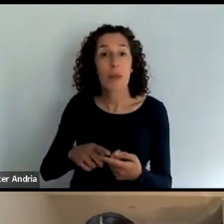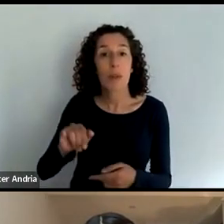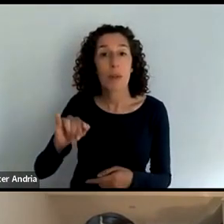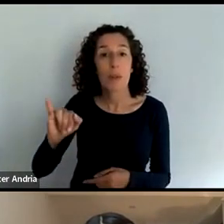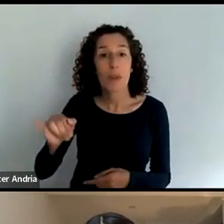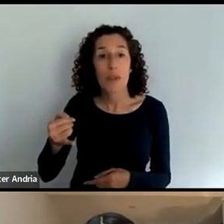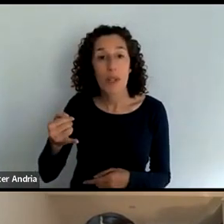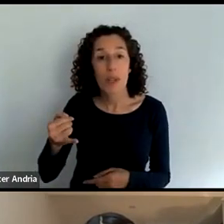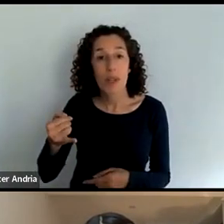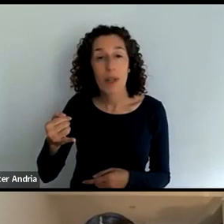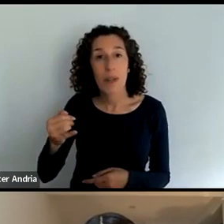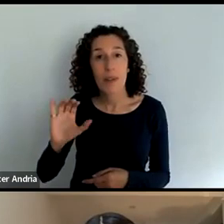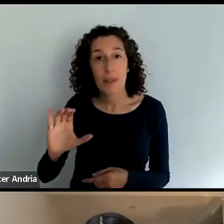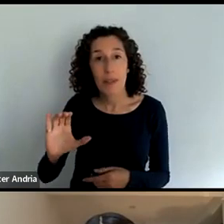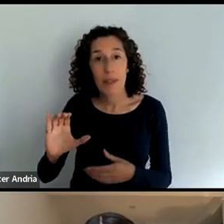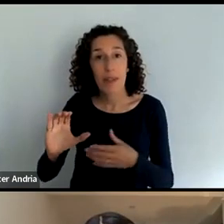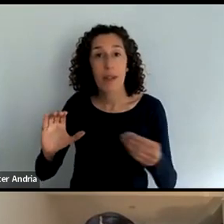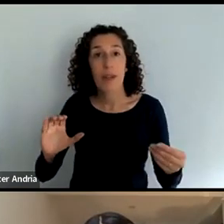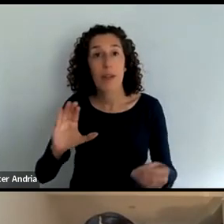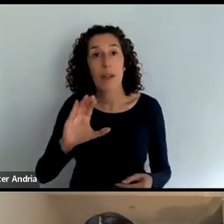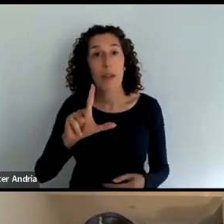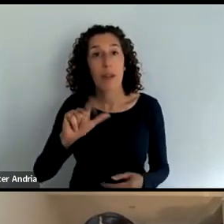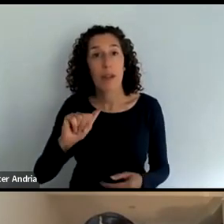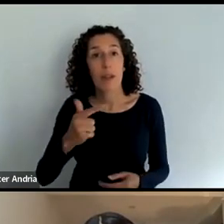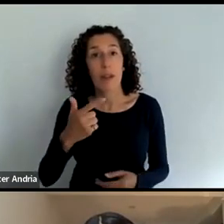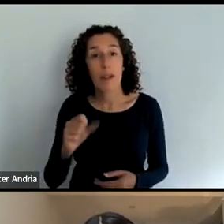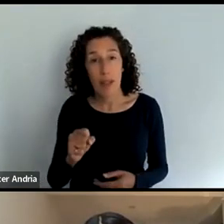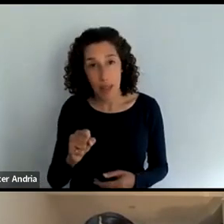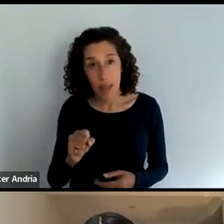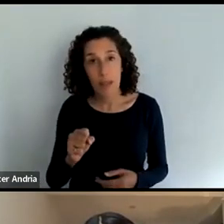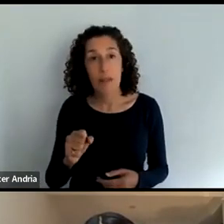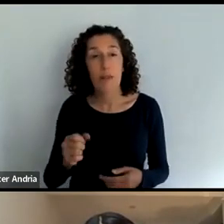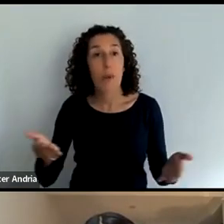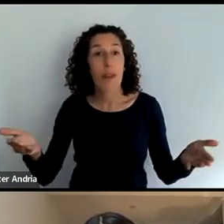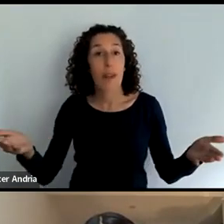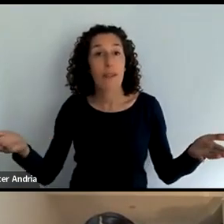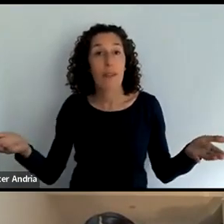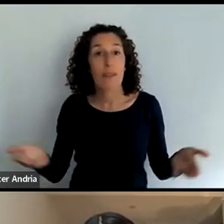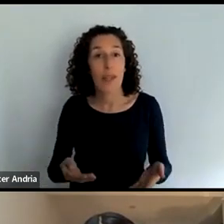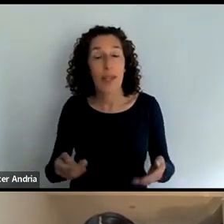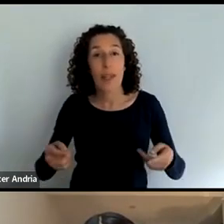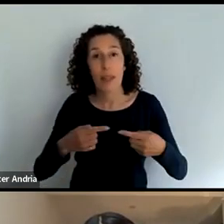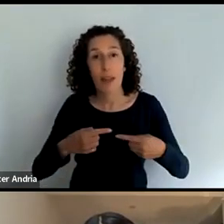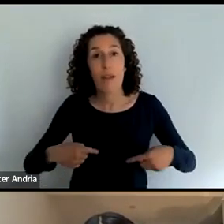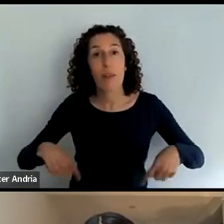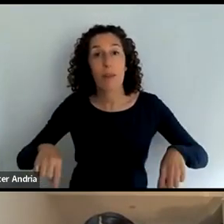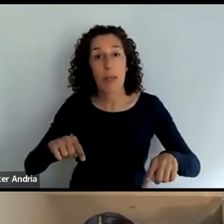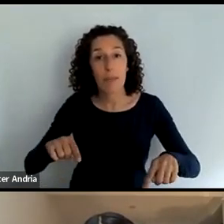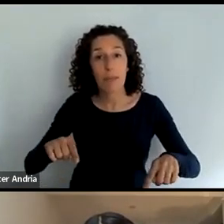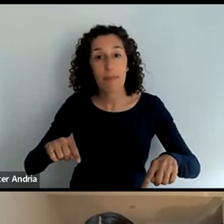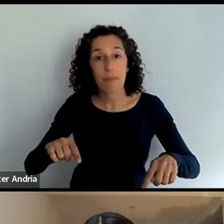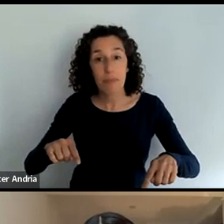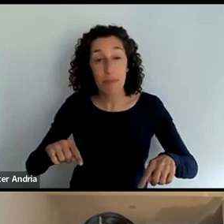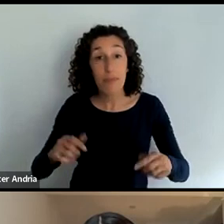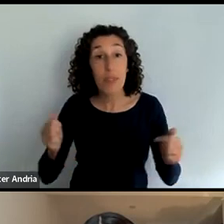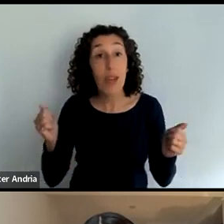and CLAGS for inviting us all. And to everybody that's here,